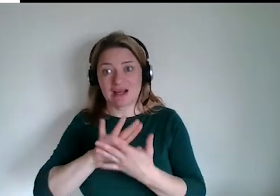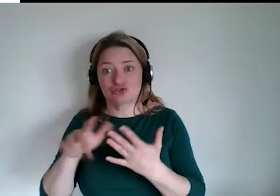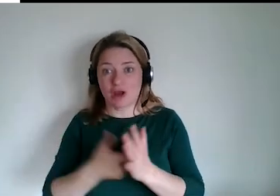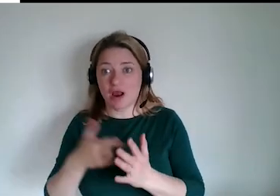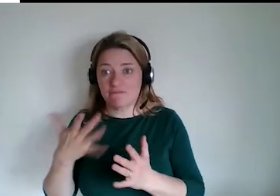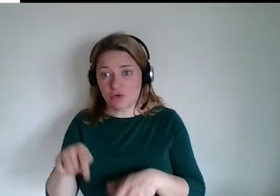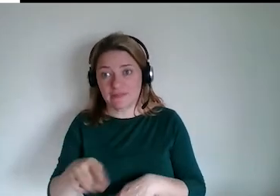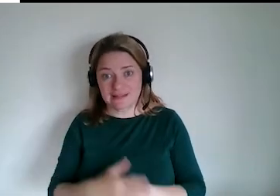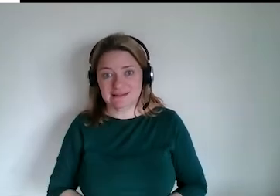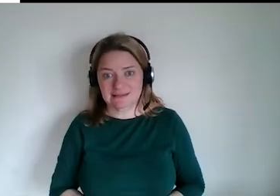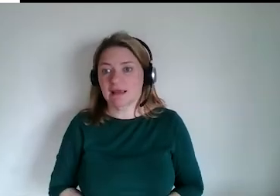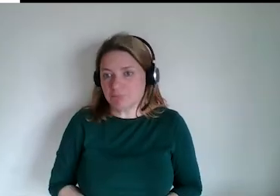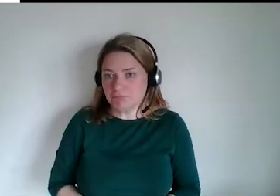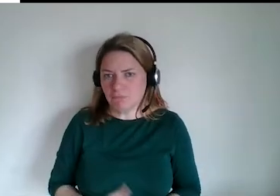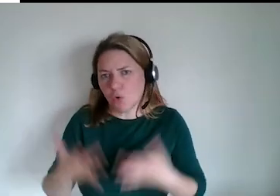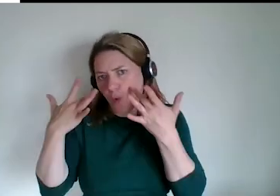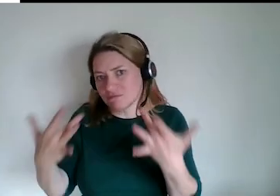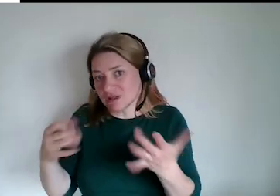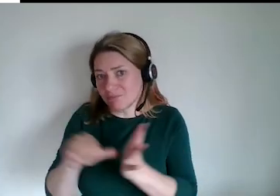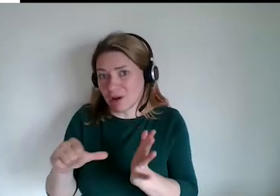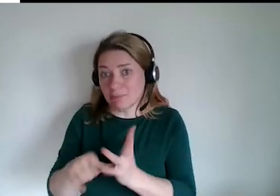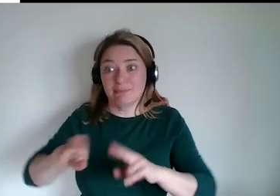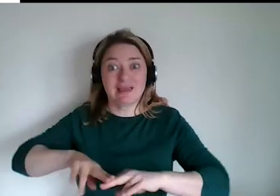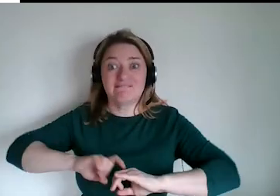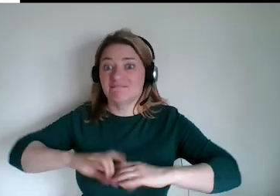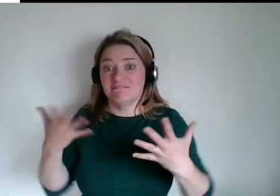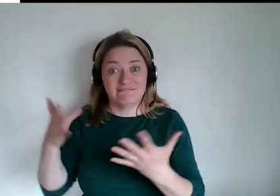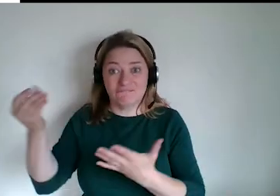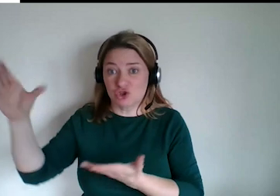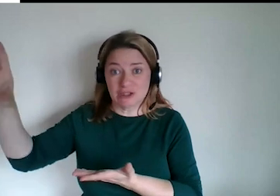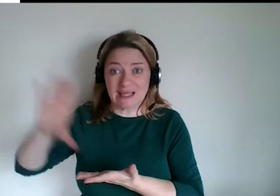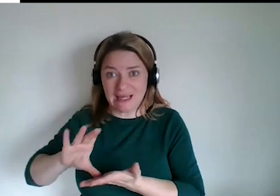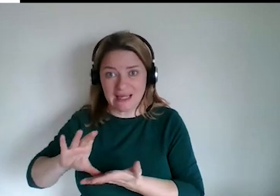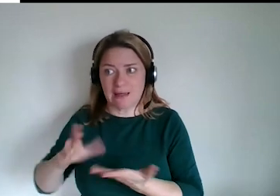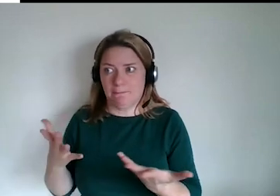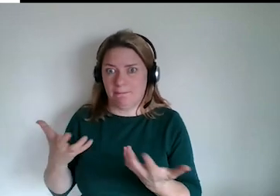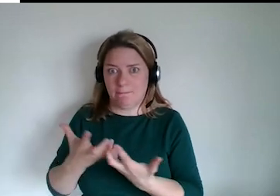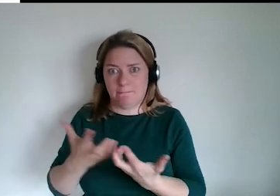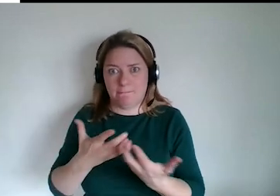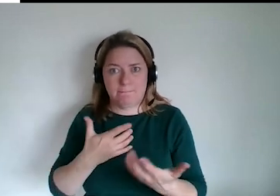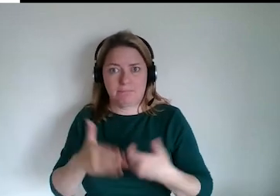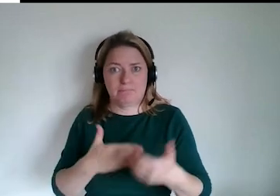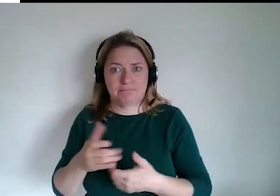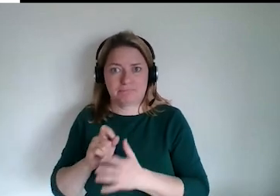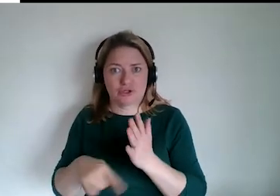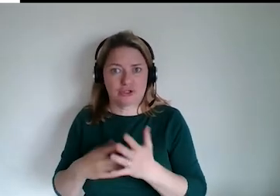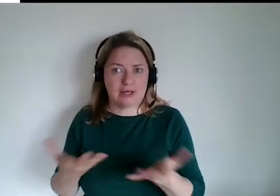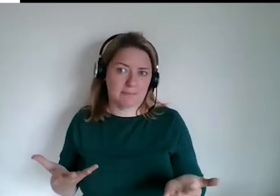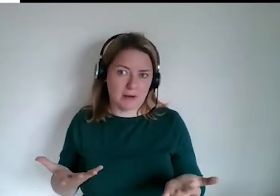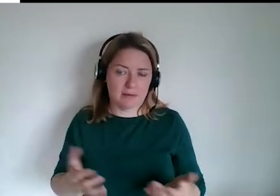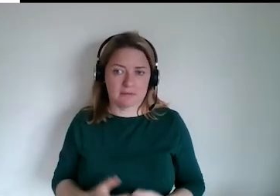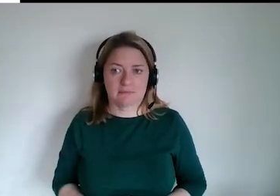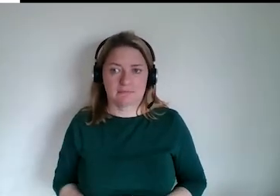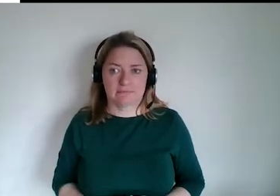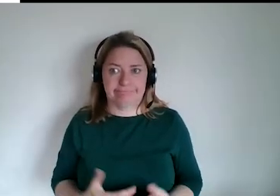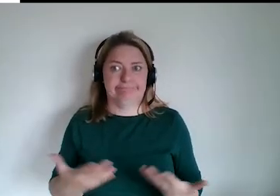can. Obviously, there's a problem if you didn't get funded, then you'd be left maybe struggling to do the project. But I think, to be honest,